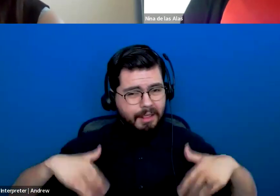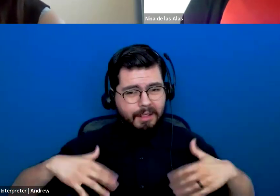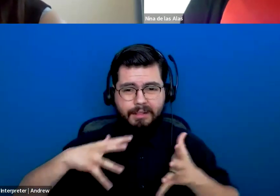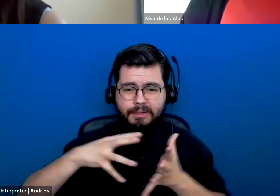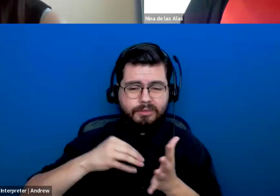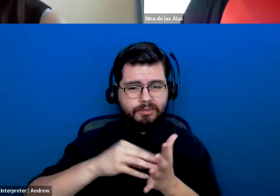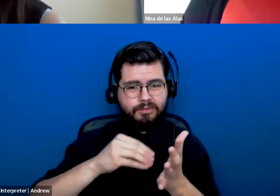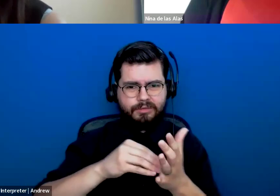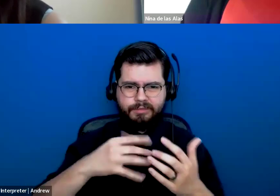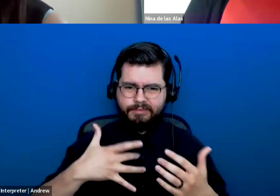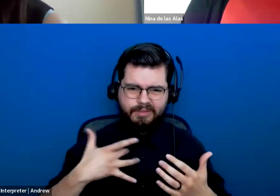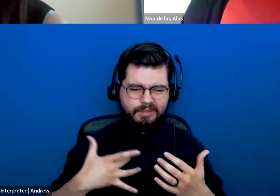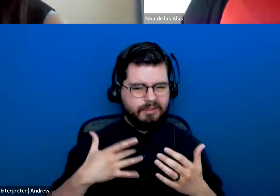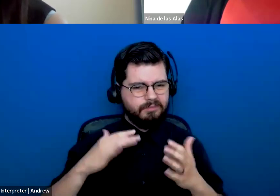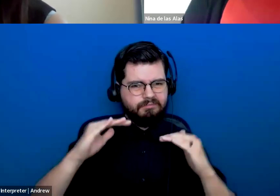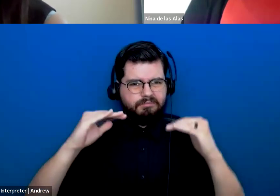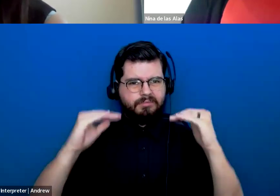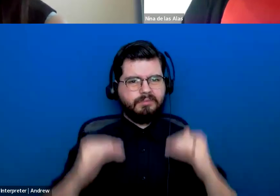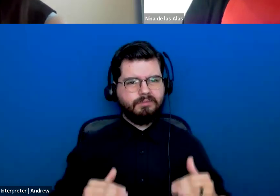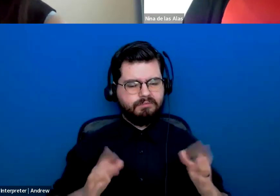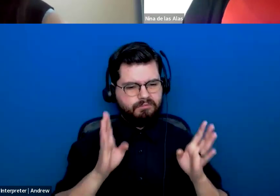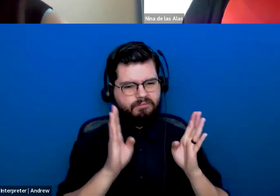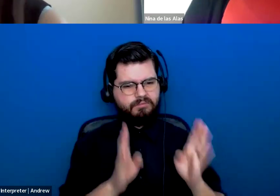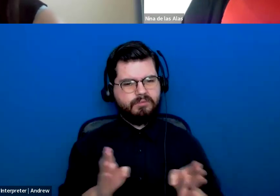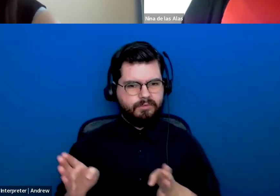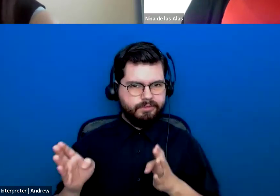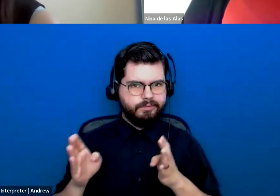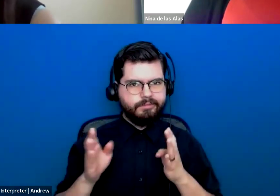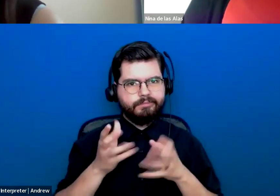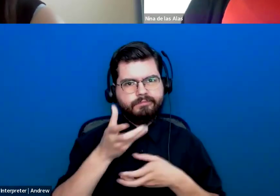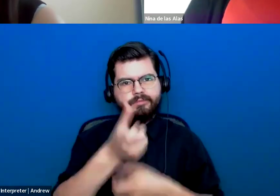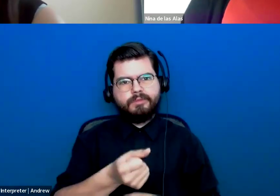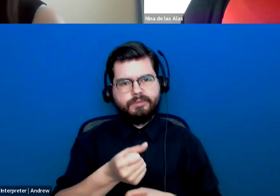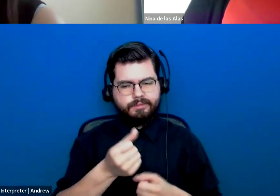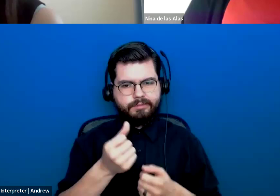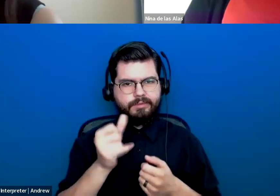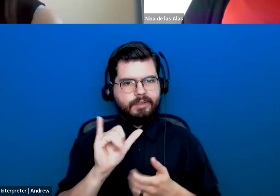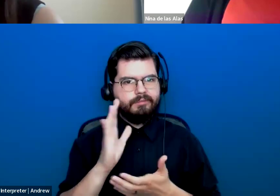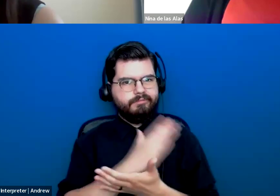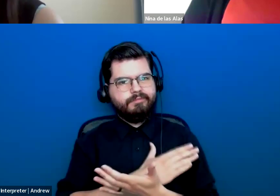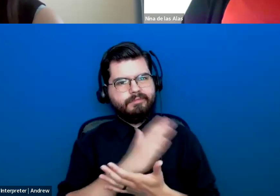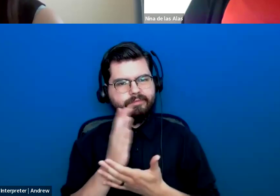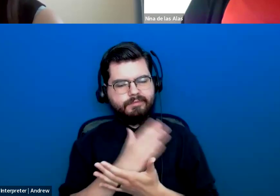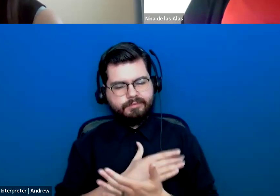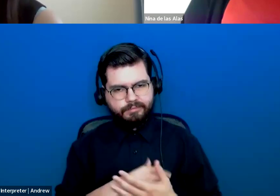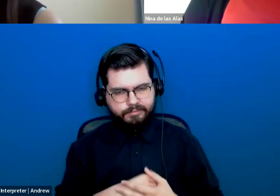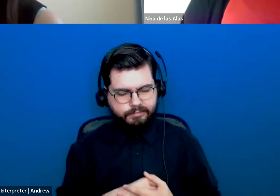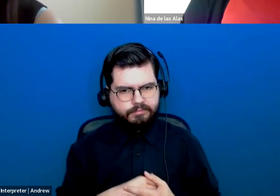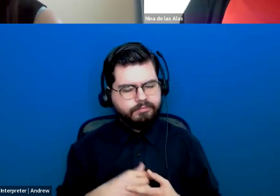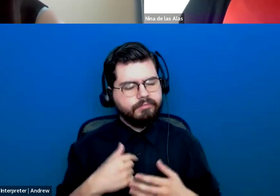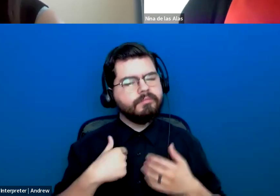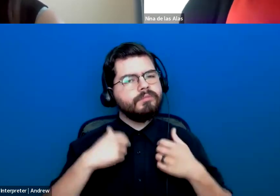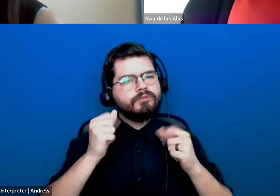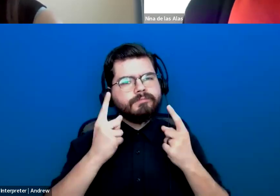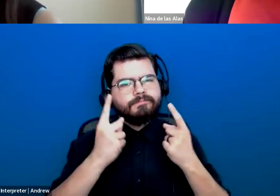accomplishment or preparedness scale. So I'm just trying to piece these pieces together in my brain, like how the imposter syndrome